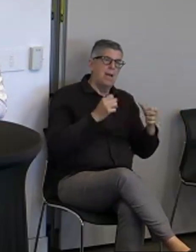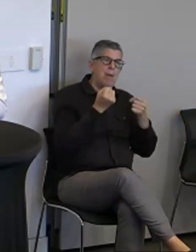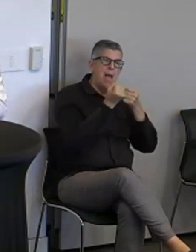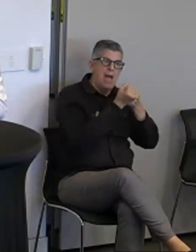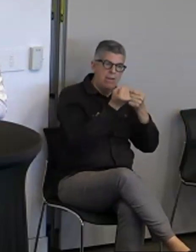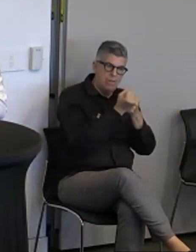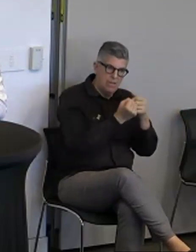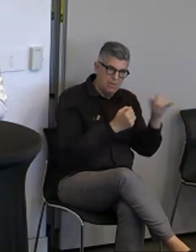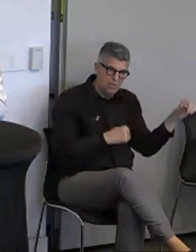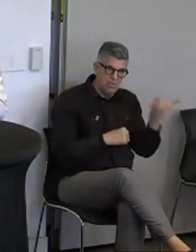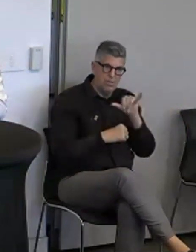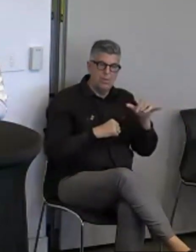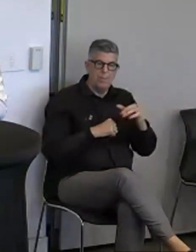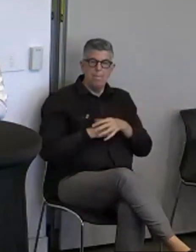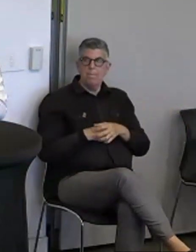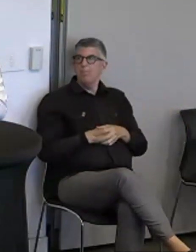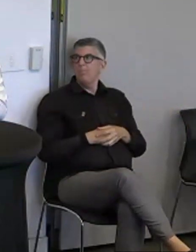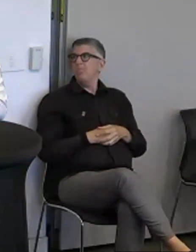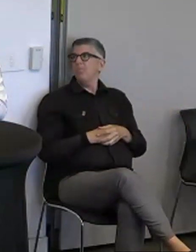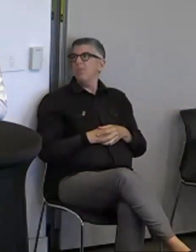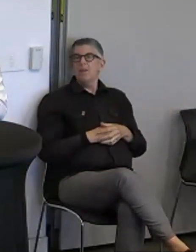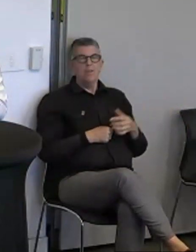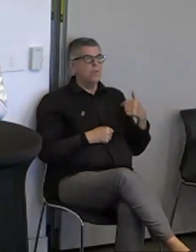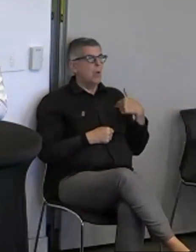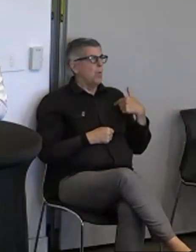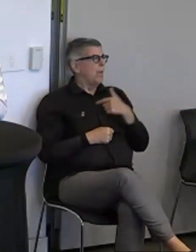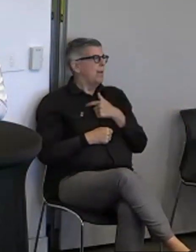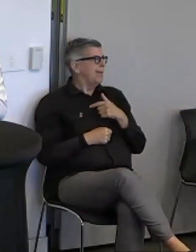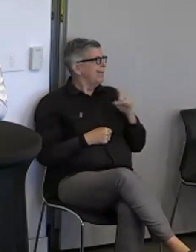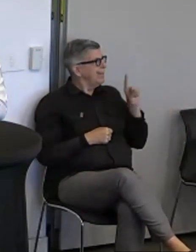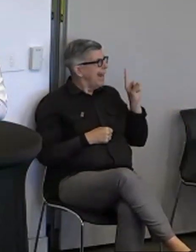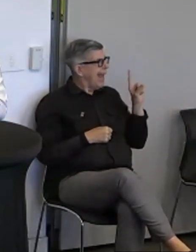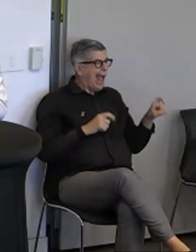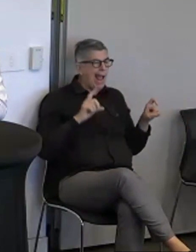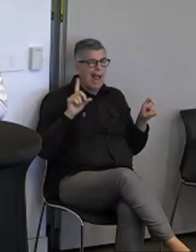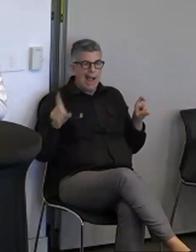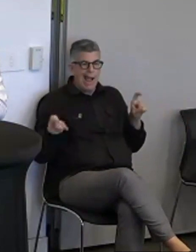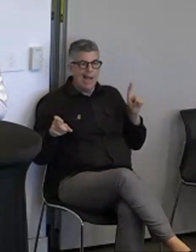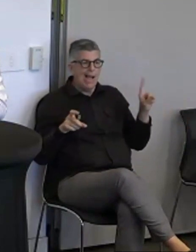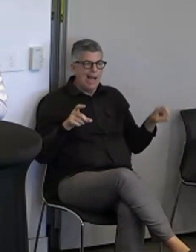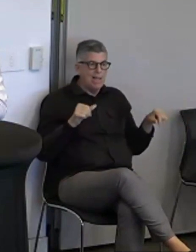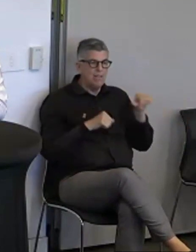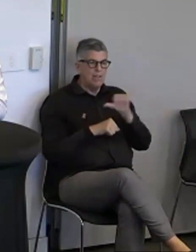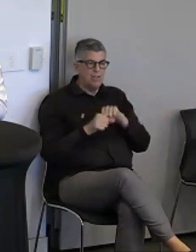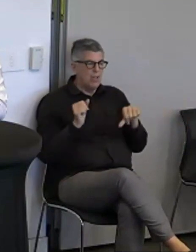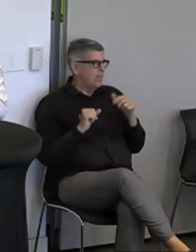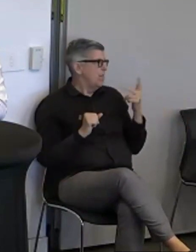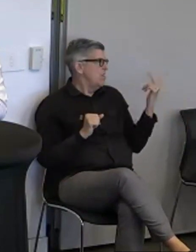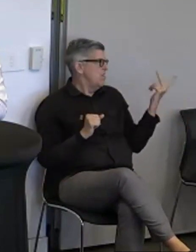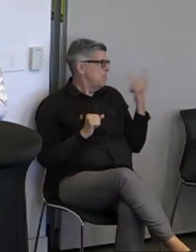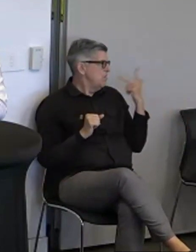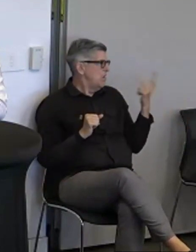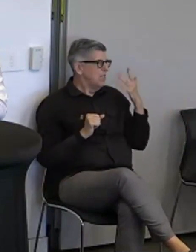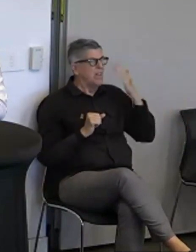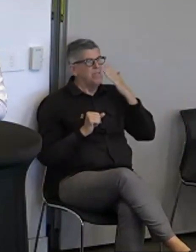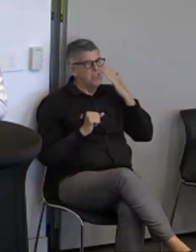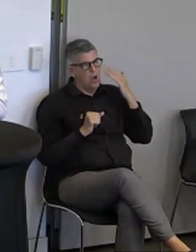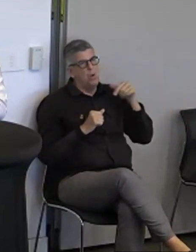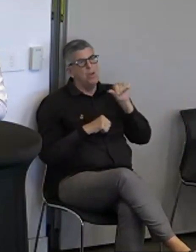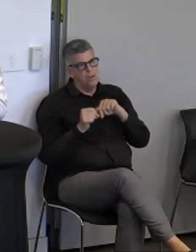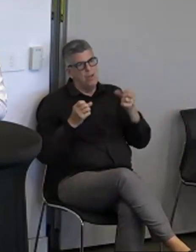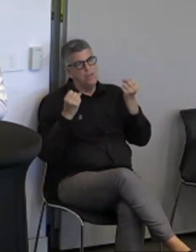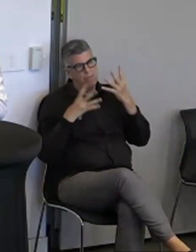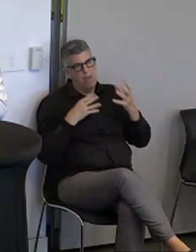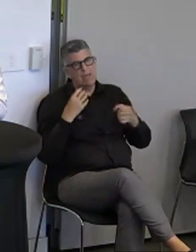So we are gonna just kind of pop quiz each other. Josh, Chancey, and I, we've all known each other for many years, for a very long time. We're